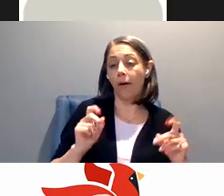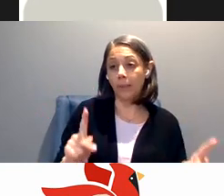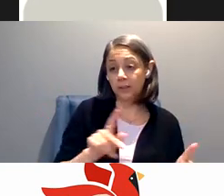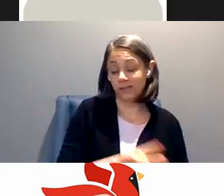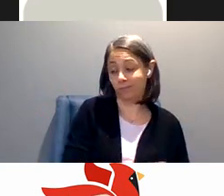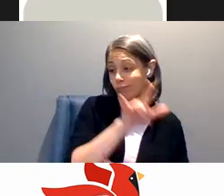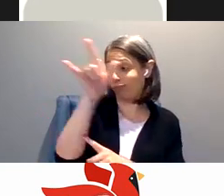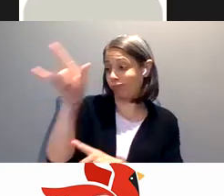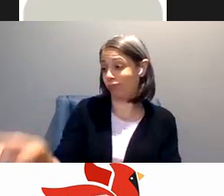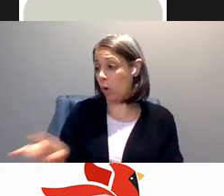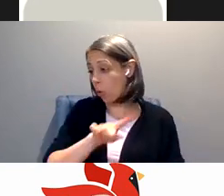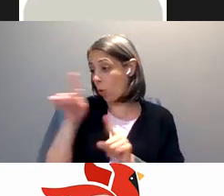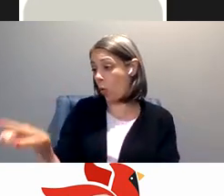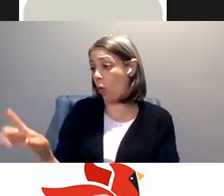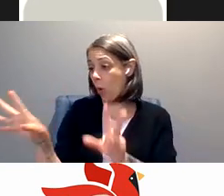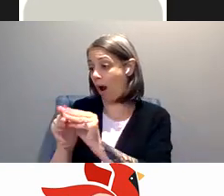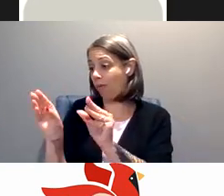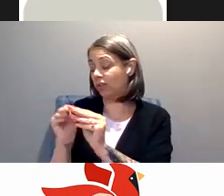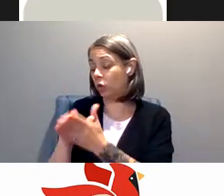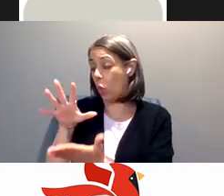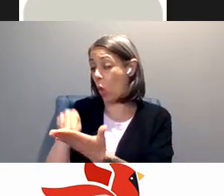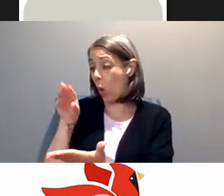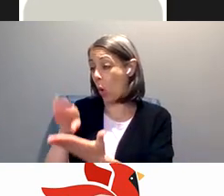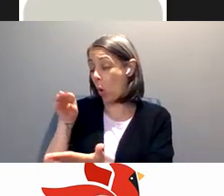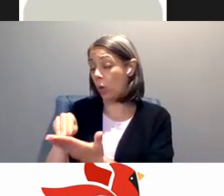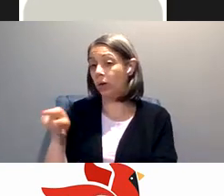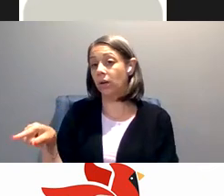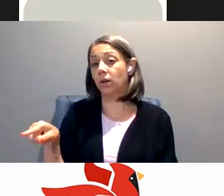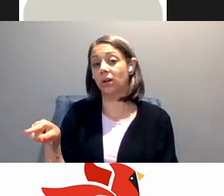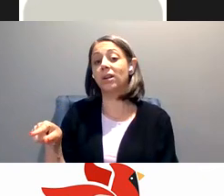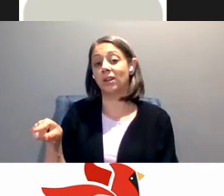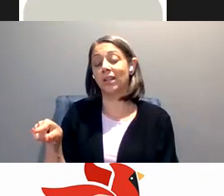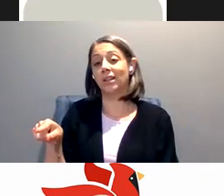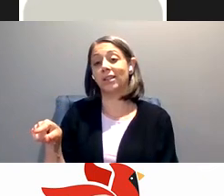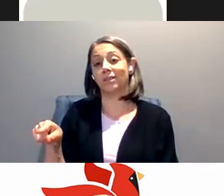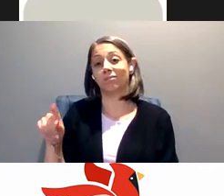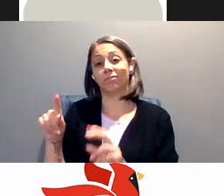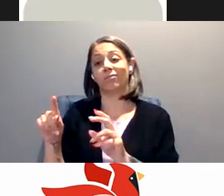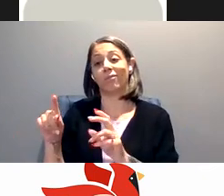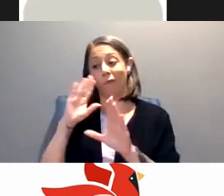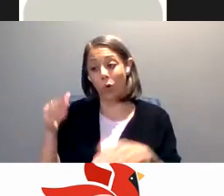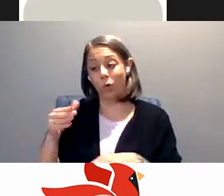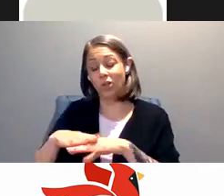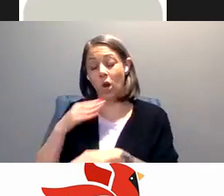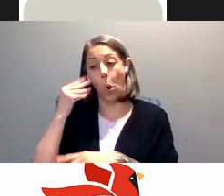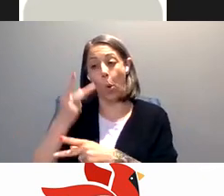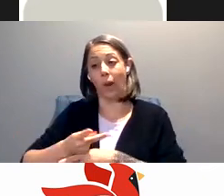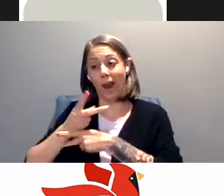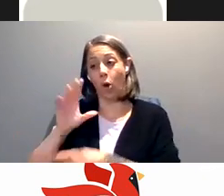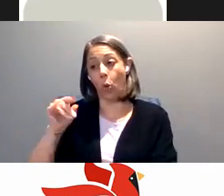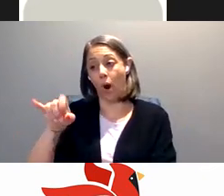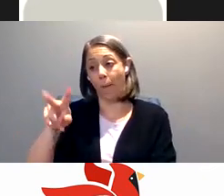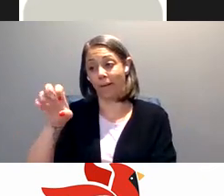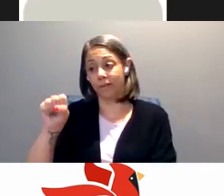learn in a conference venue about home care cooperatives. And that was pretty early on in